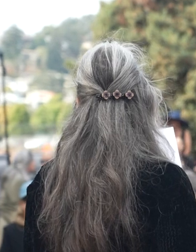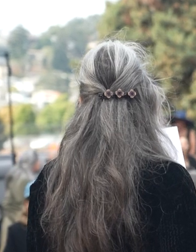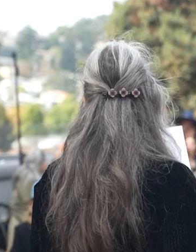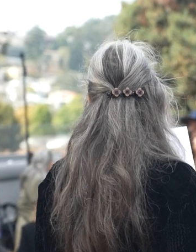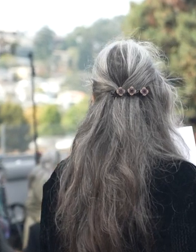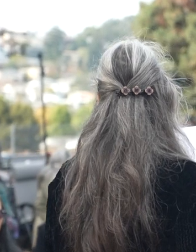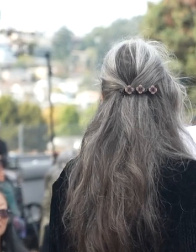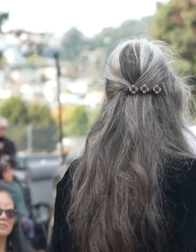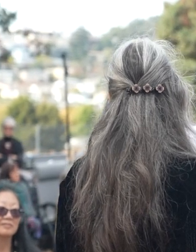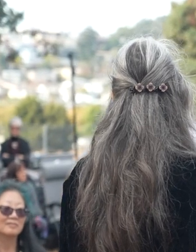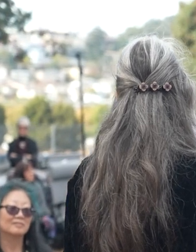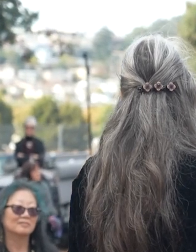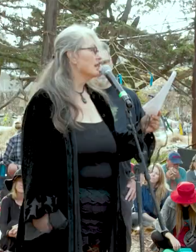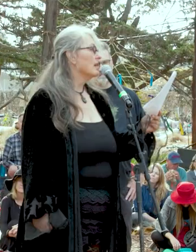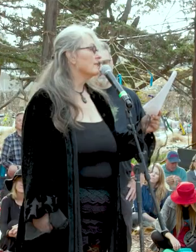Flor Sanchez,